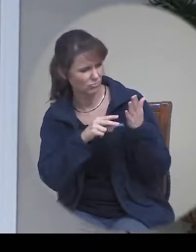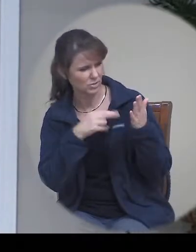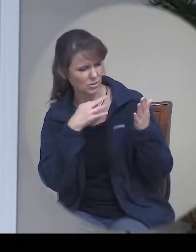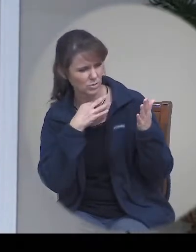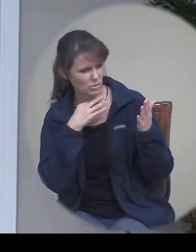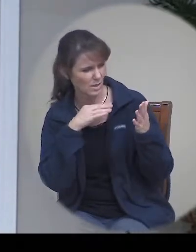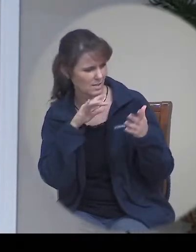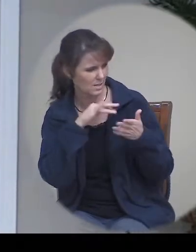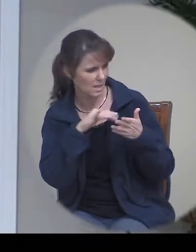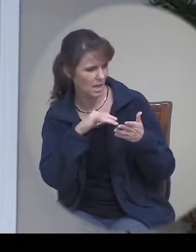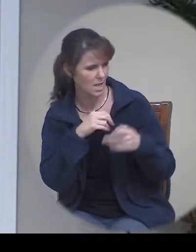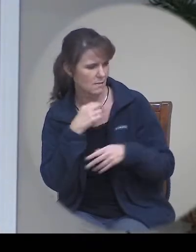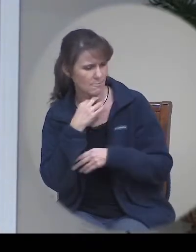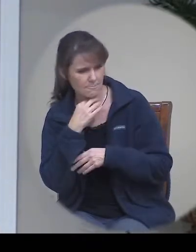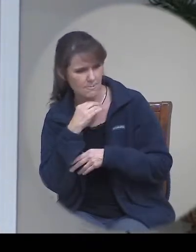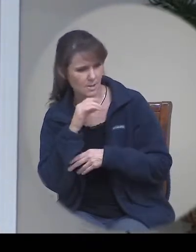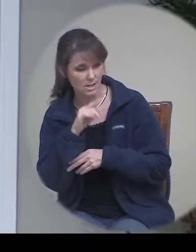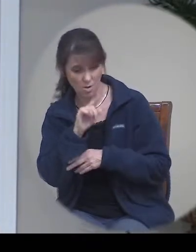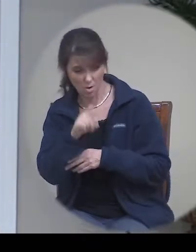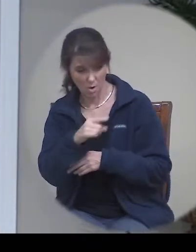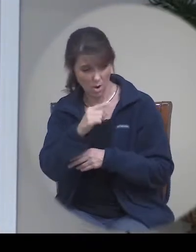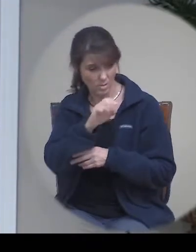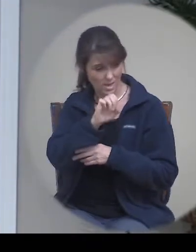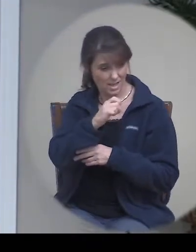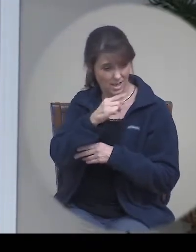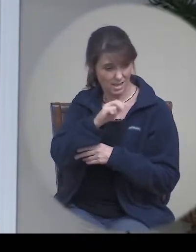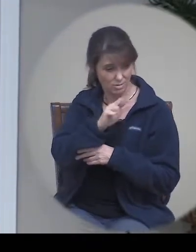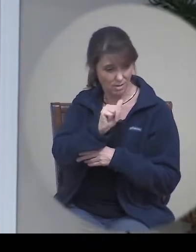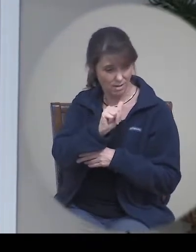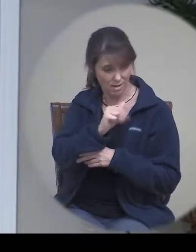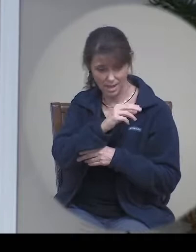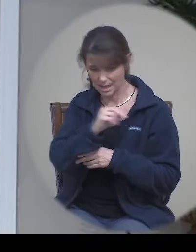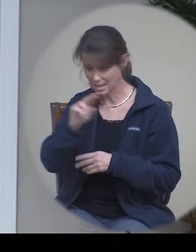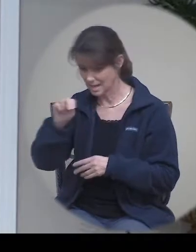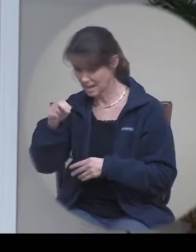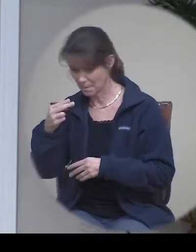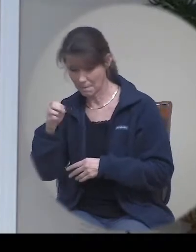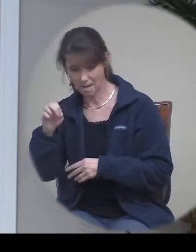just Ezra and Nehemiah, who held deeply